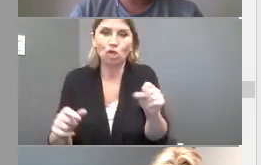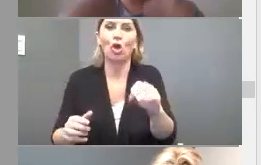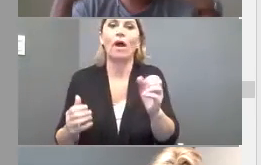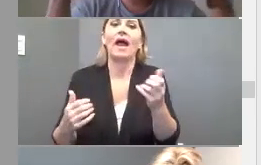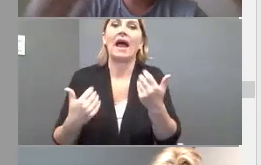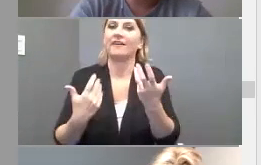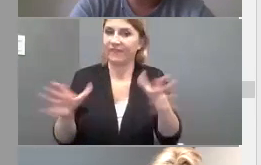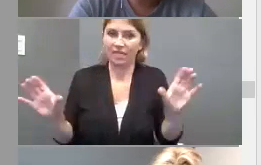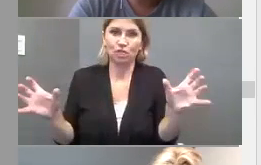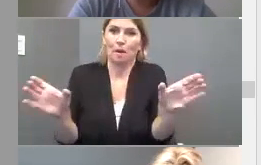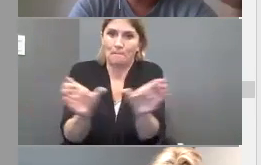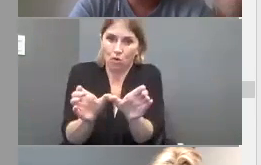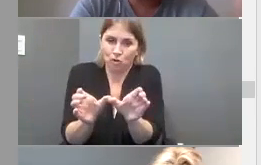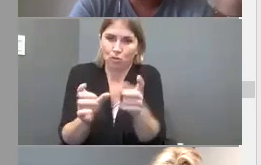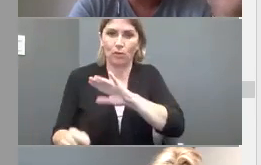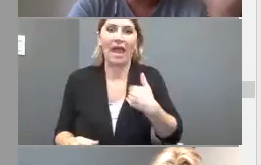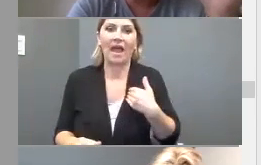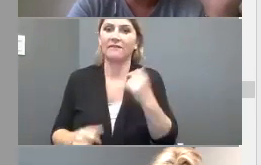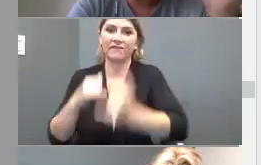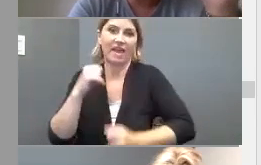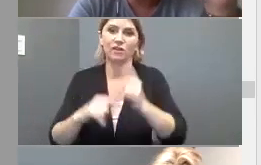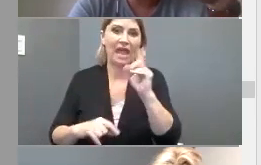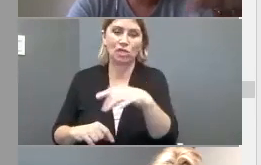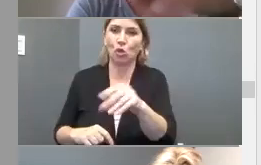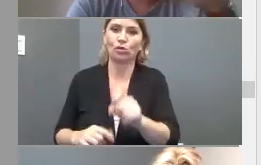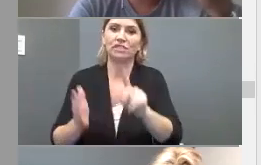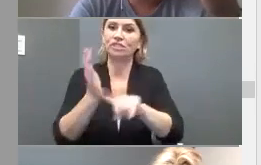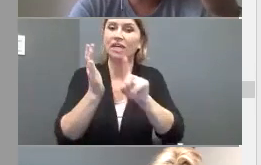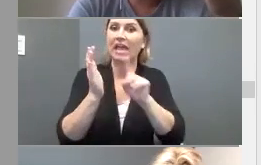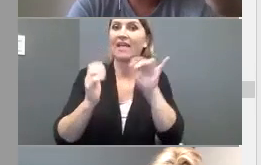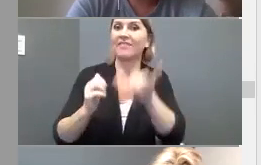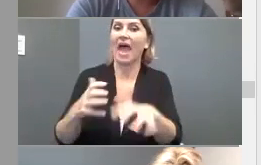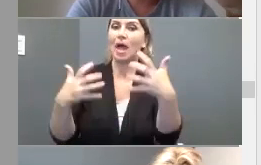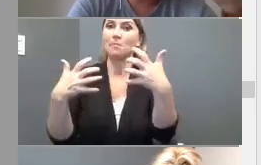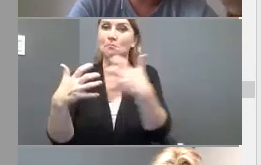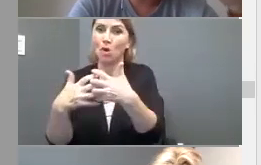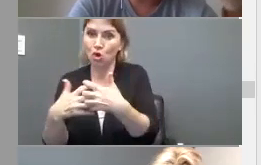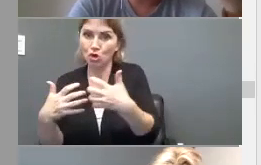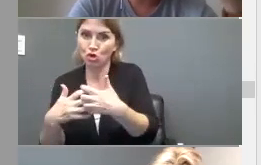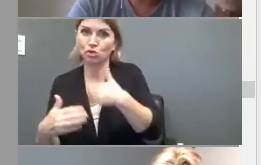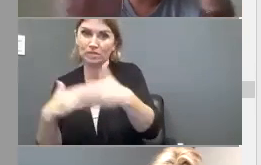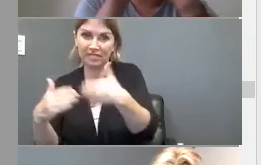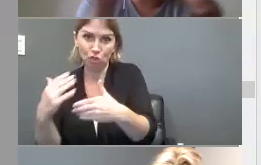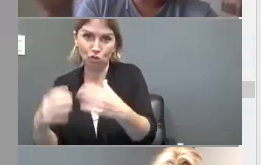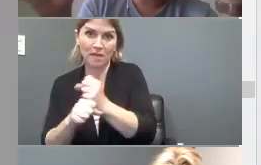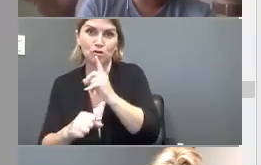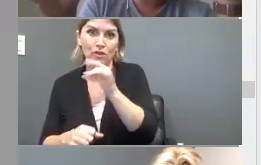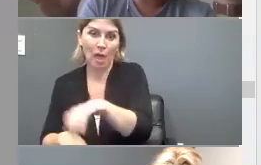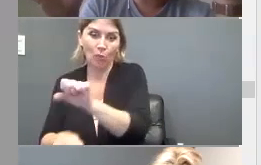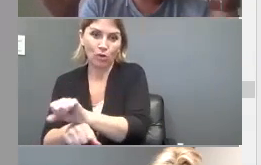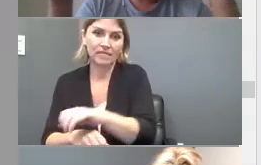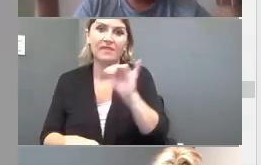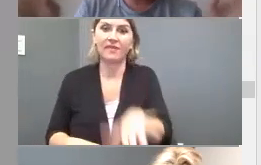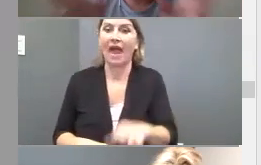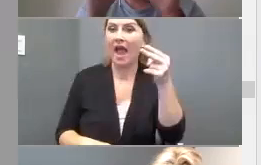you will get the final sorted answer. Well, we just check the merge procedure and that works. And we just made the hypothesis that once I break down